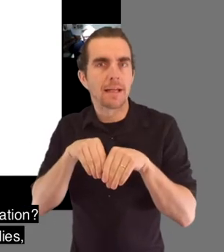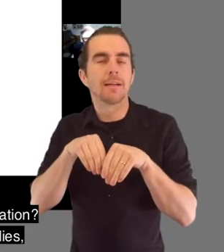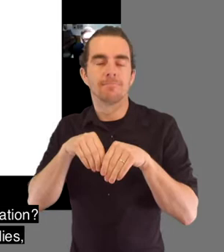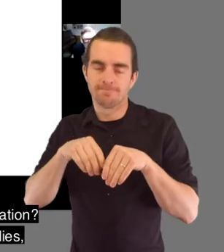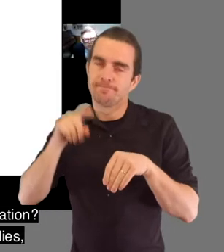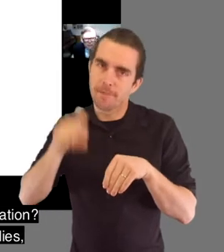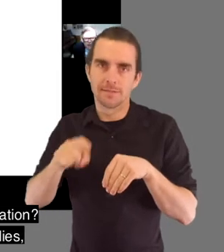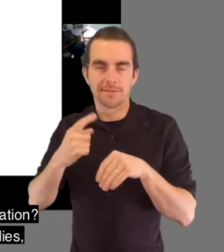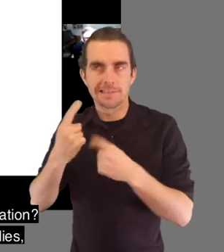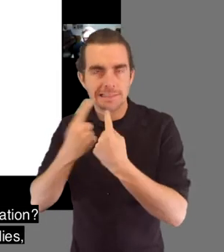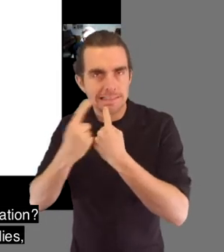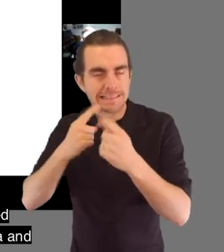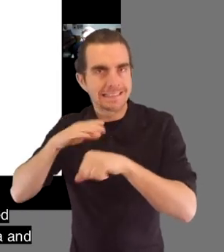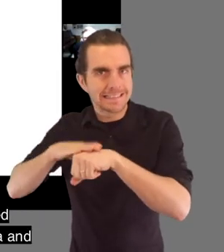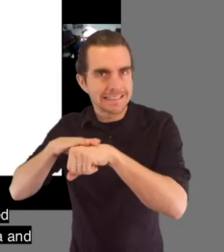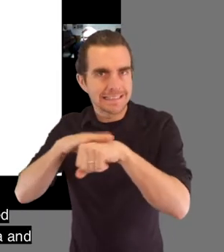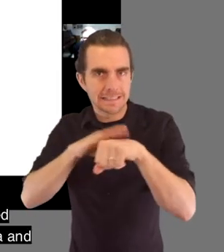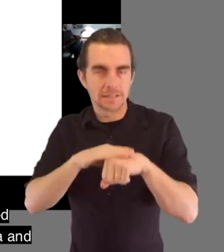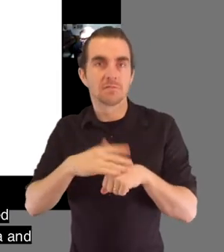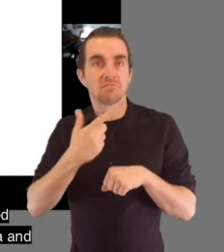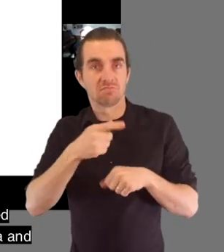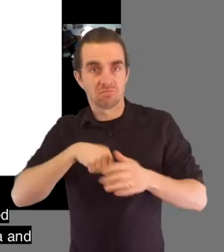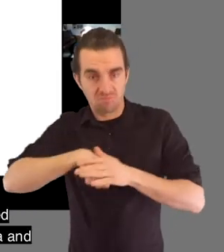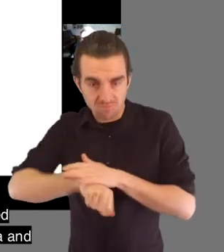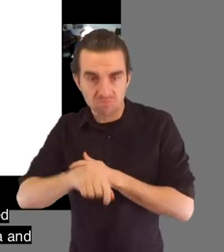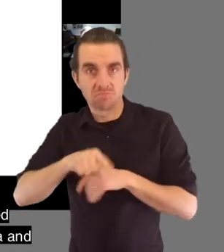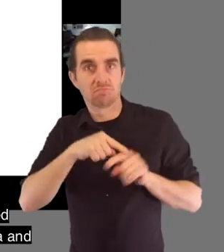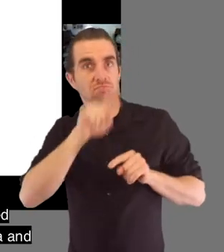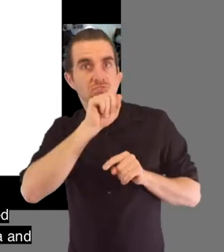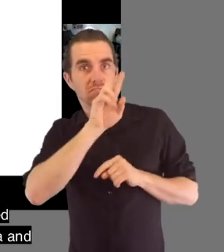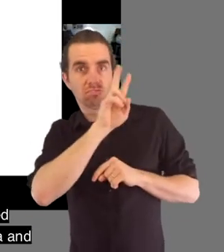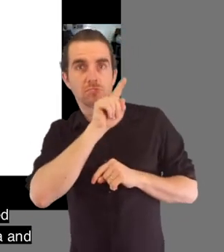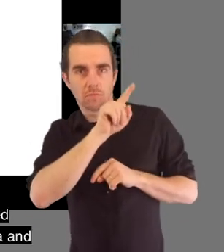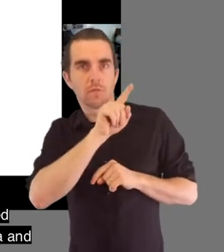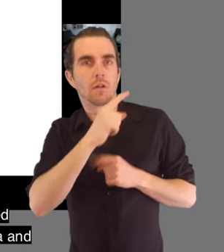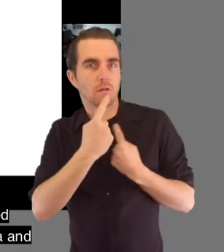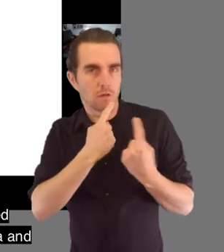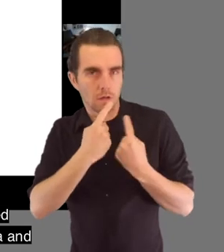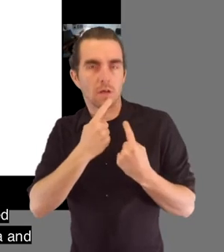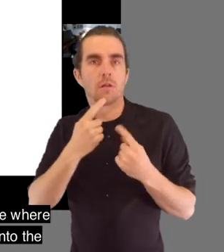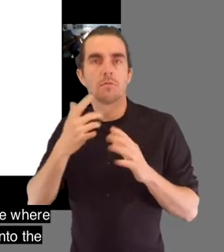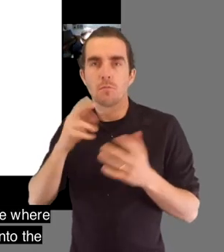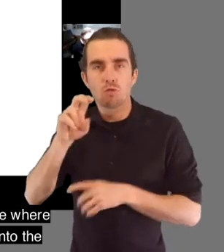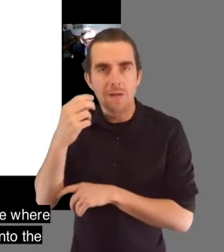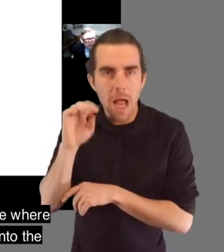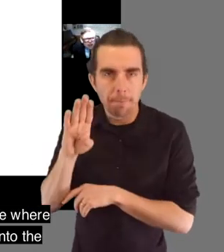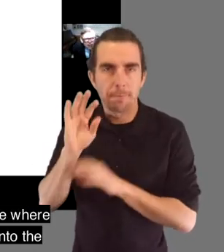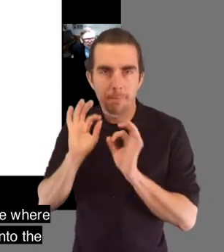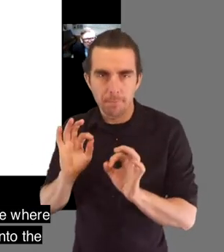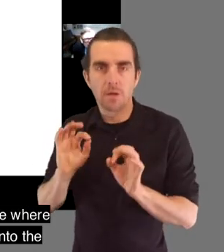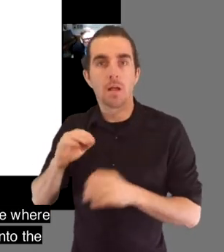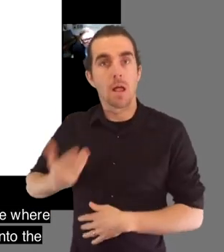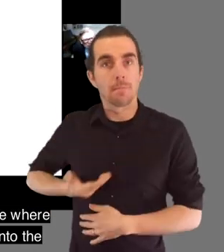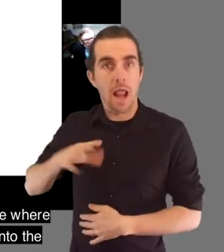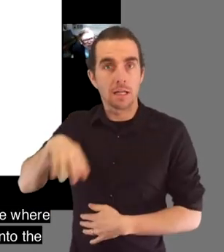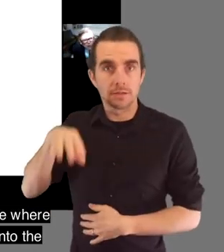Well, we need to work with families and parents. Community-based rehabilitation, particularly in India and Bangladesh, have demonstrated